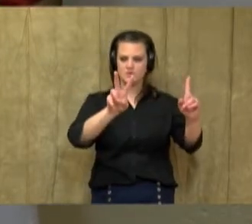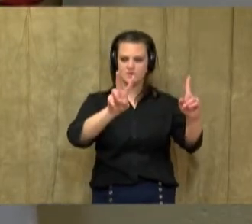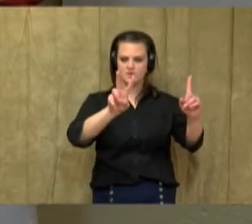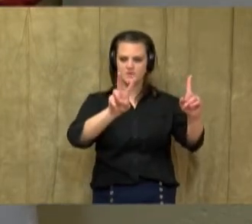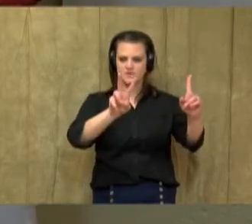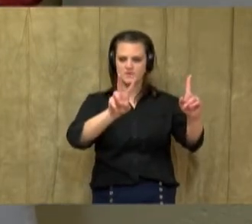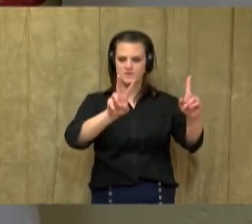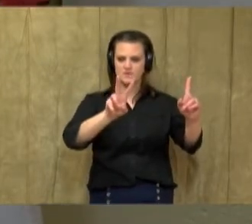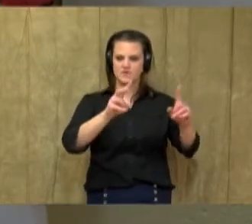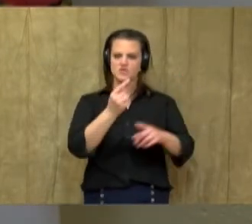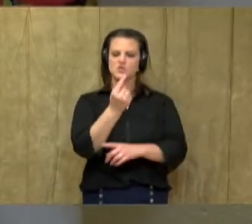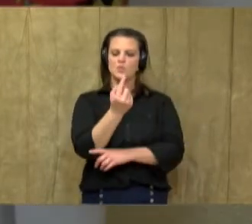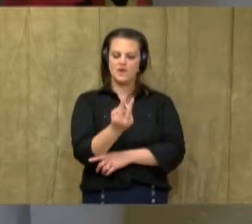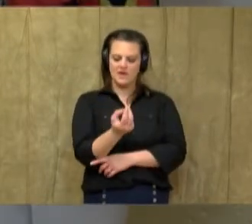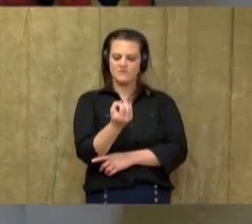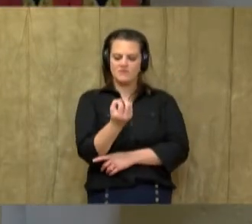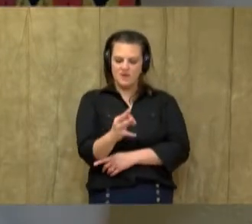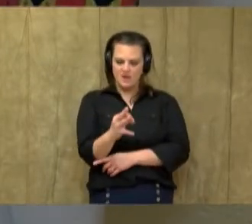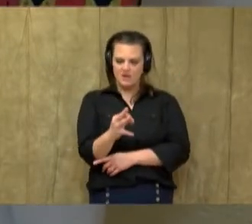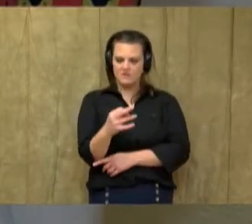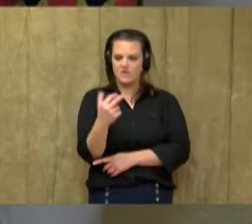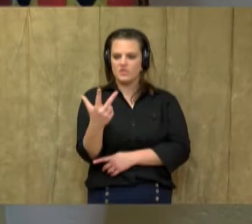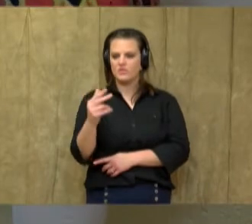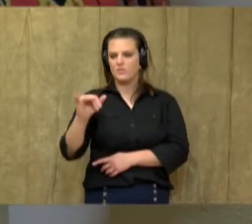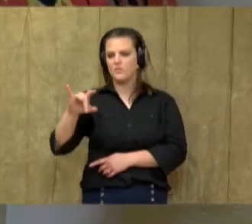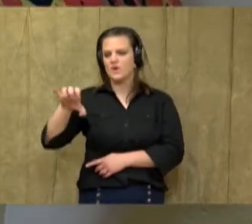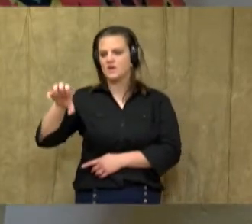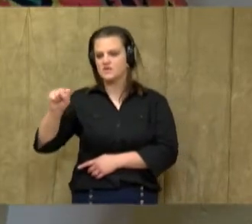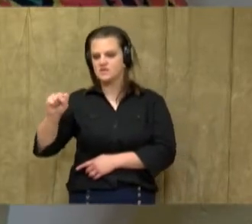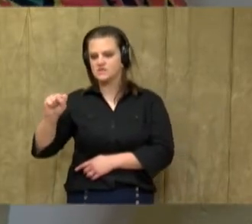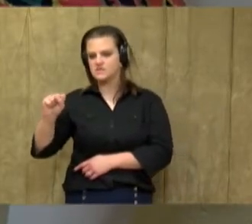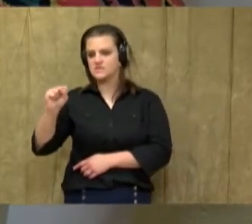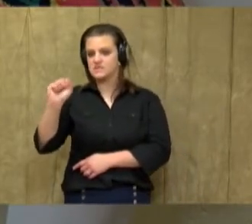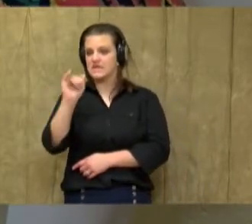that half of 3 inches is